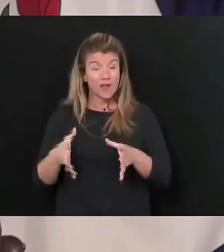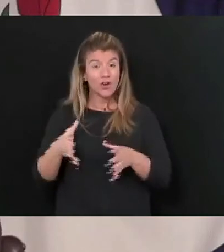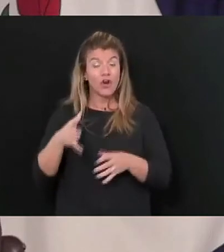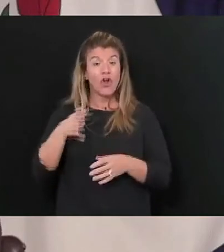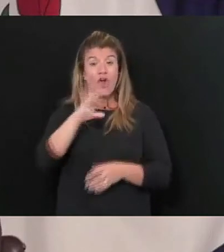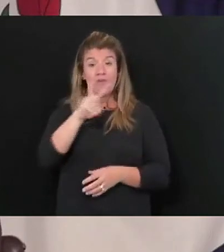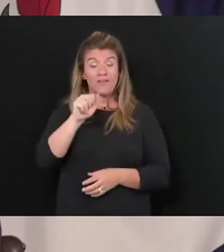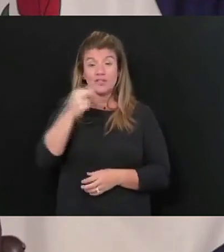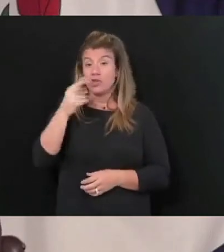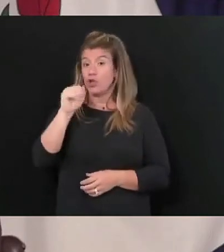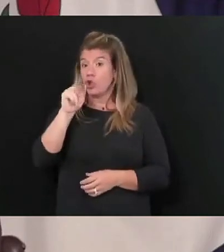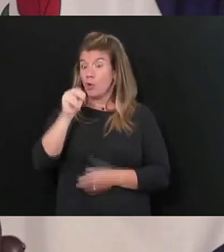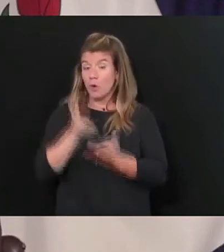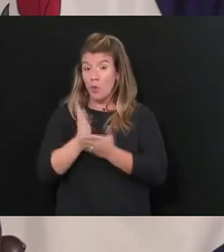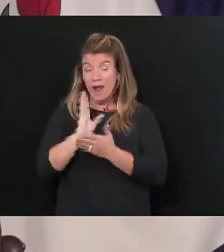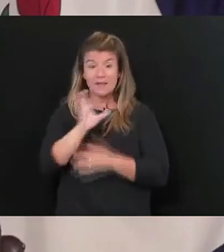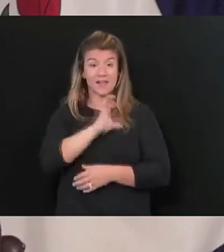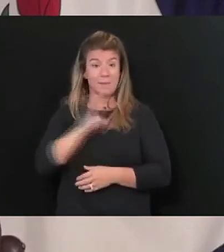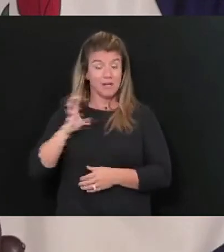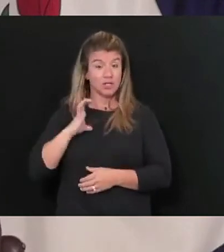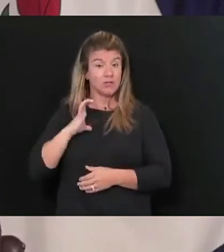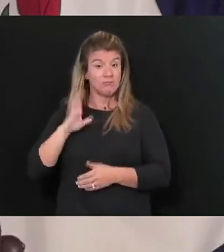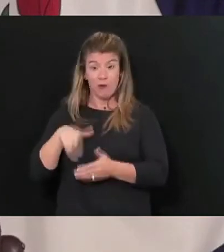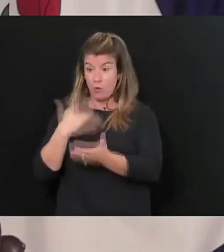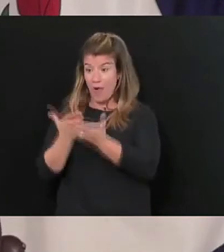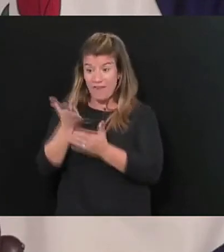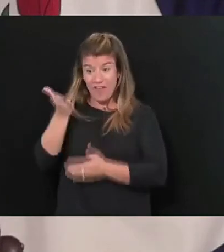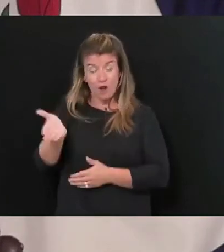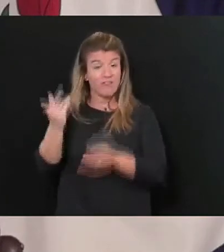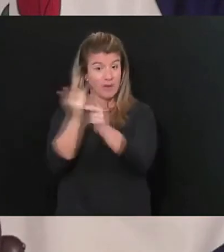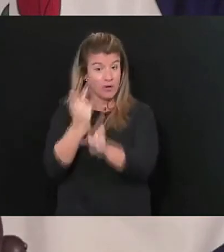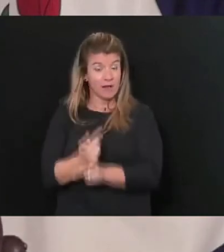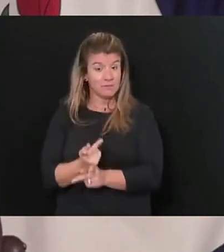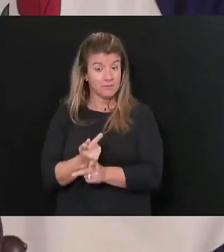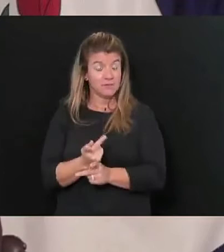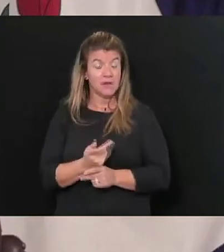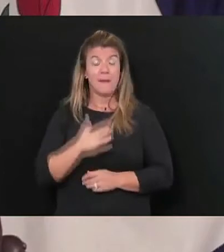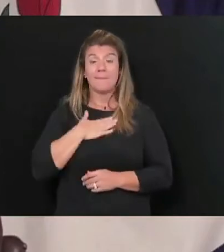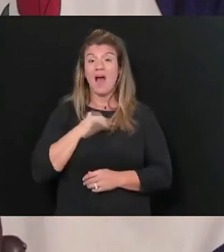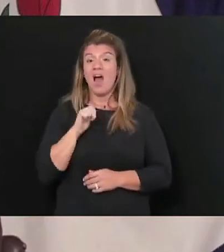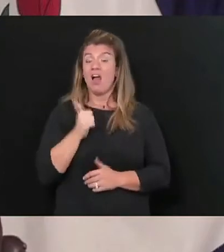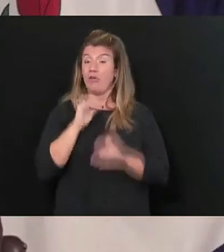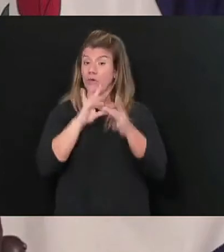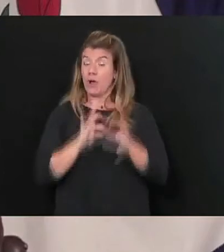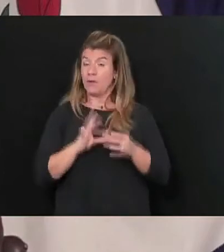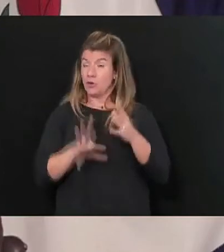Rights Commission to run to the fire. And the only other thing I would add is,